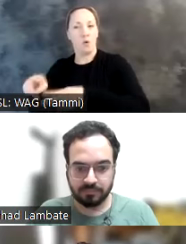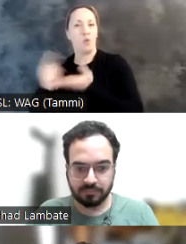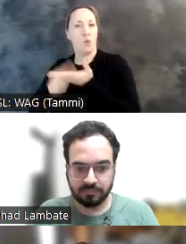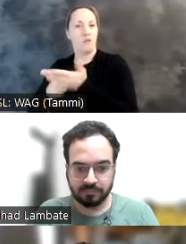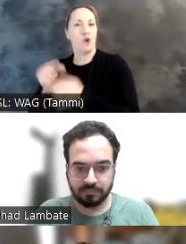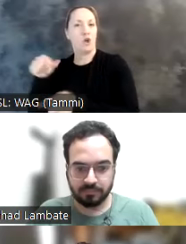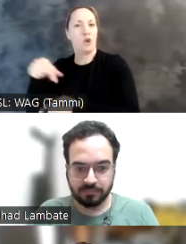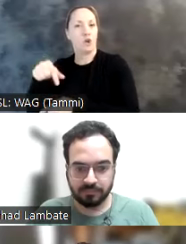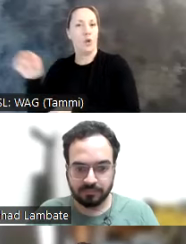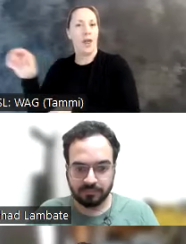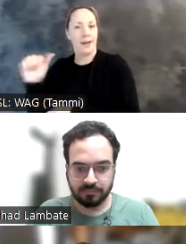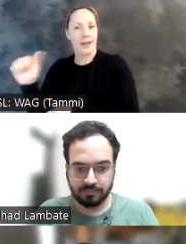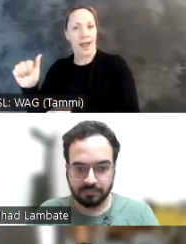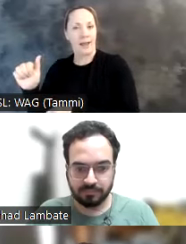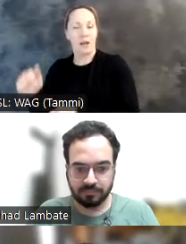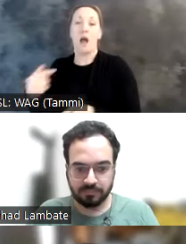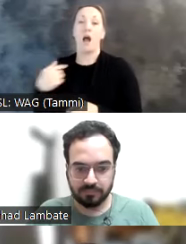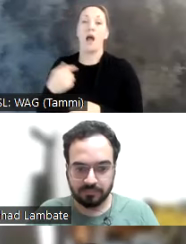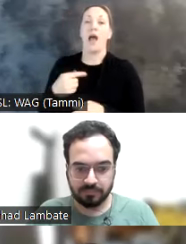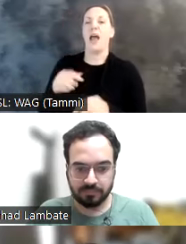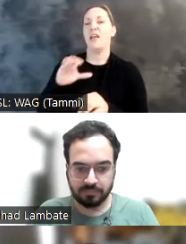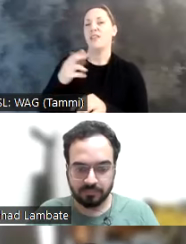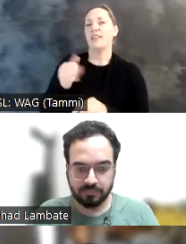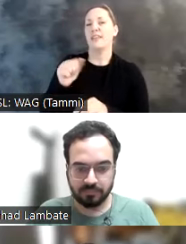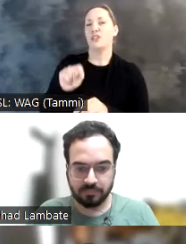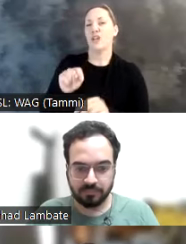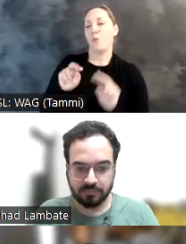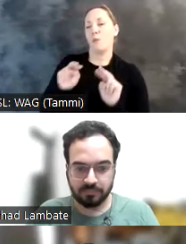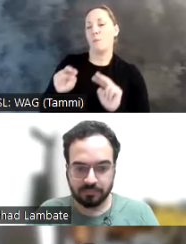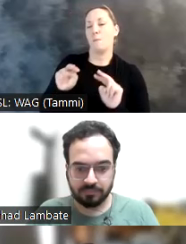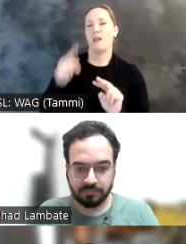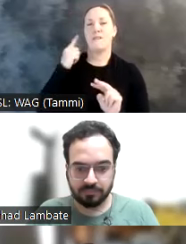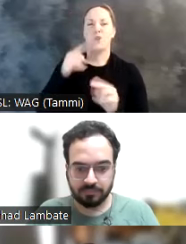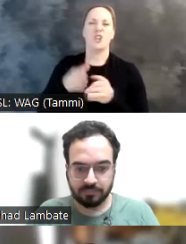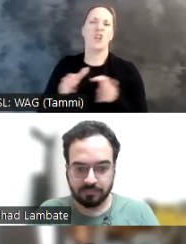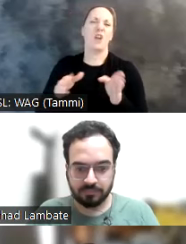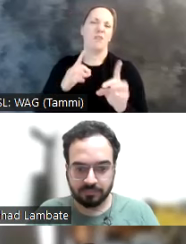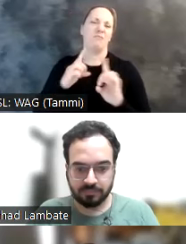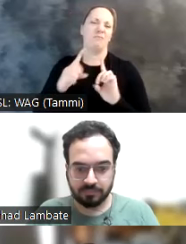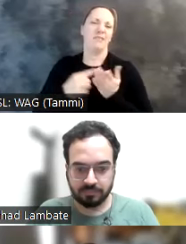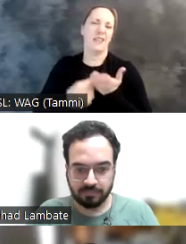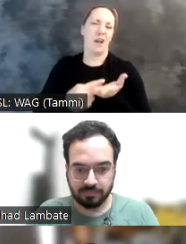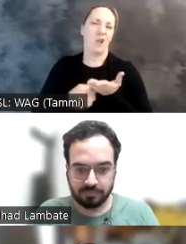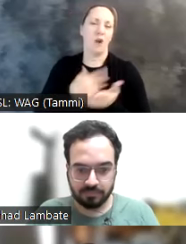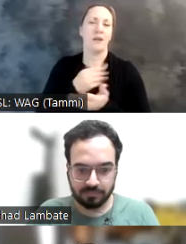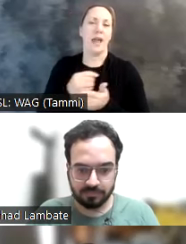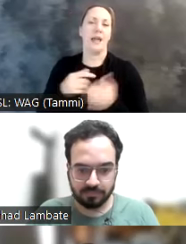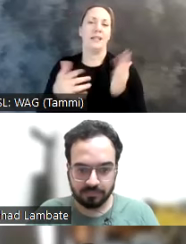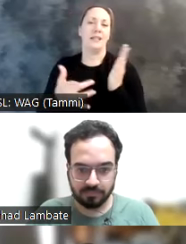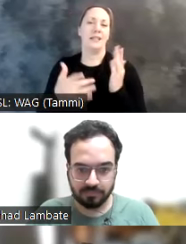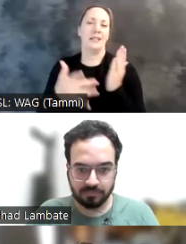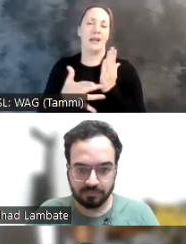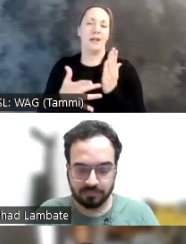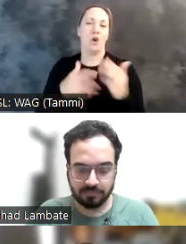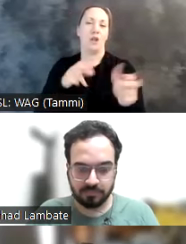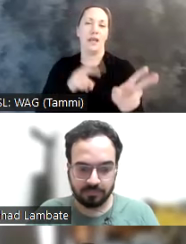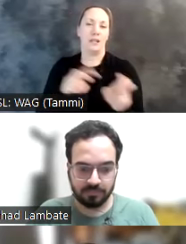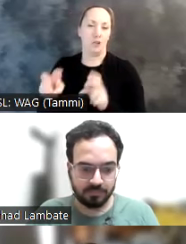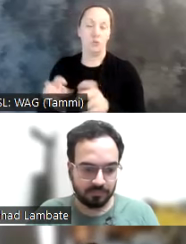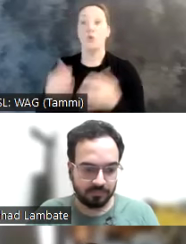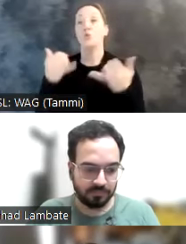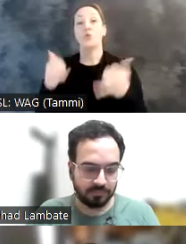monitored for general dialogue and technical issues. Today's webinar will be recorded and available in our